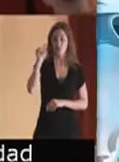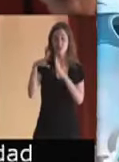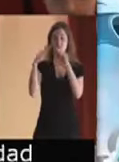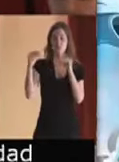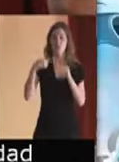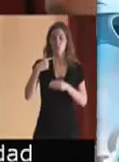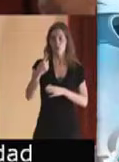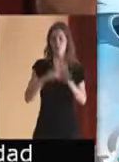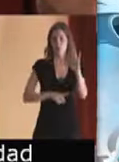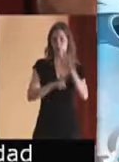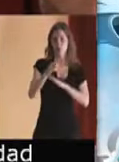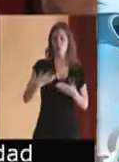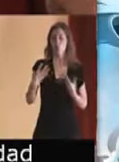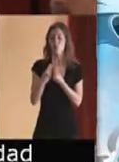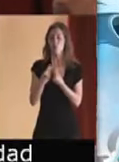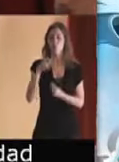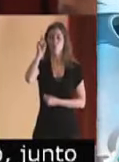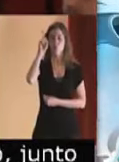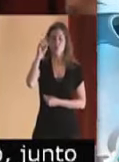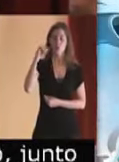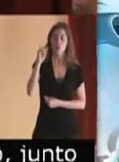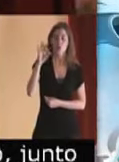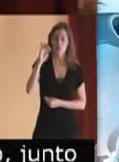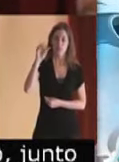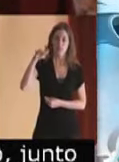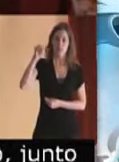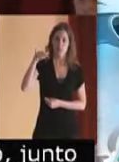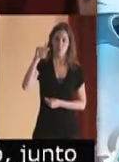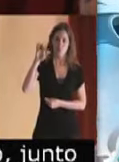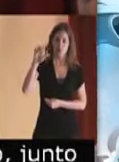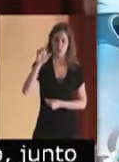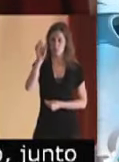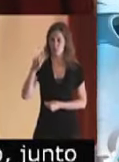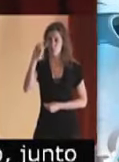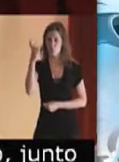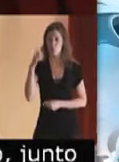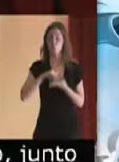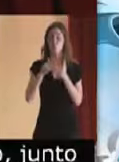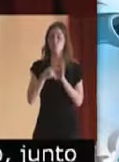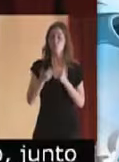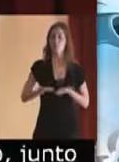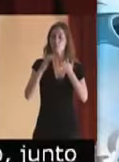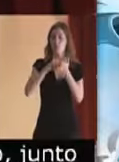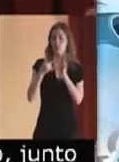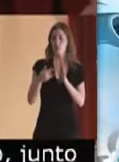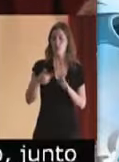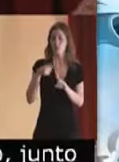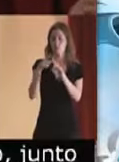III University, where I've been developing with Belén Ruiz Mezcua and José Sánchez